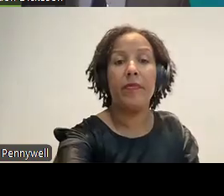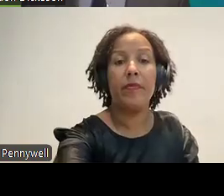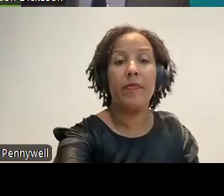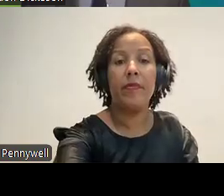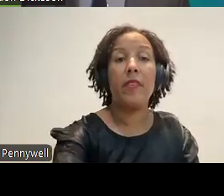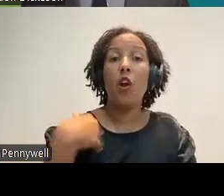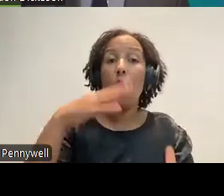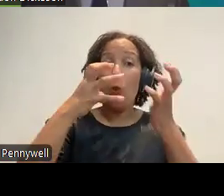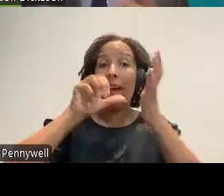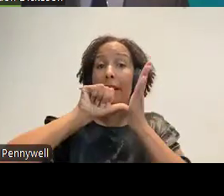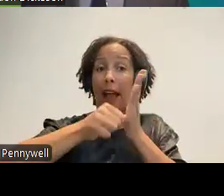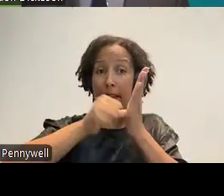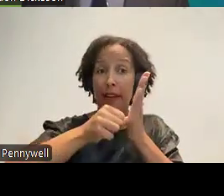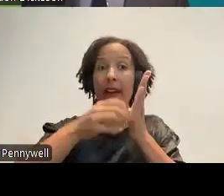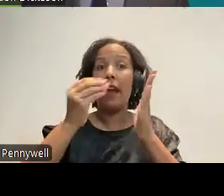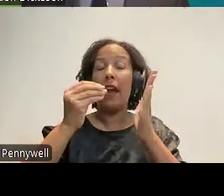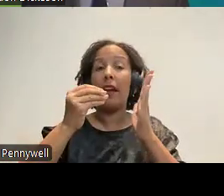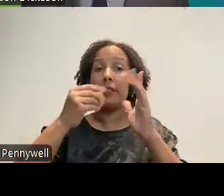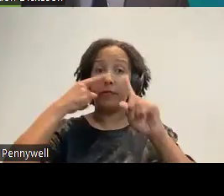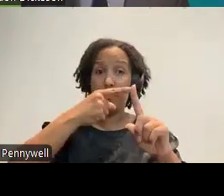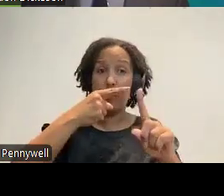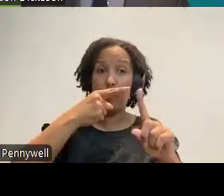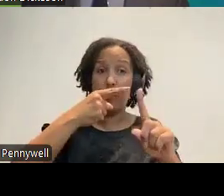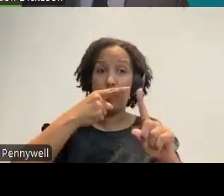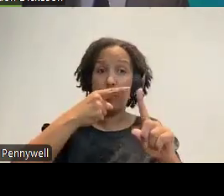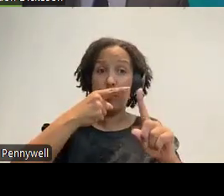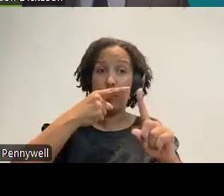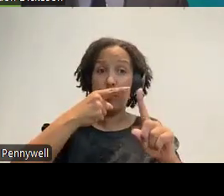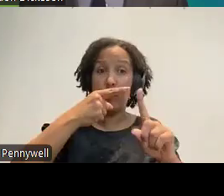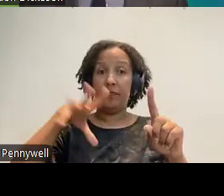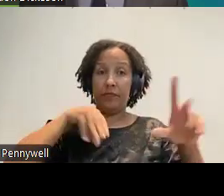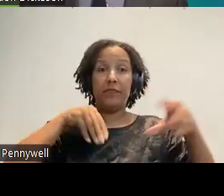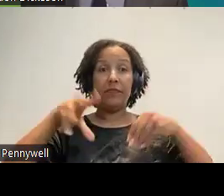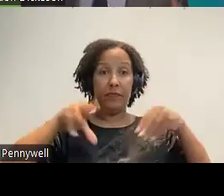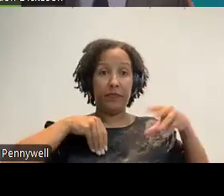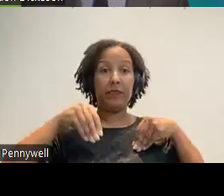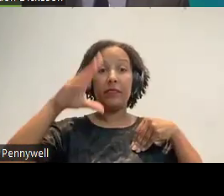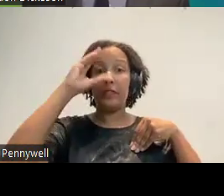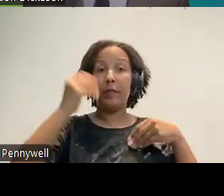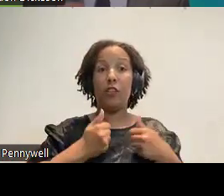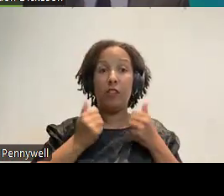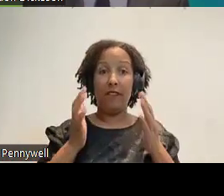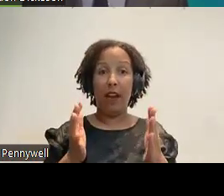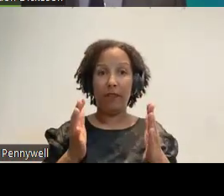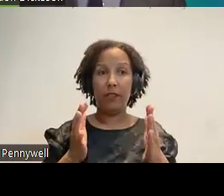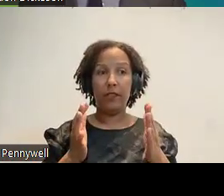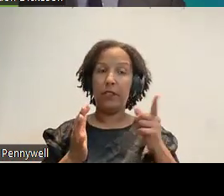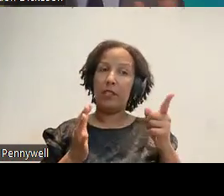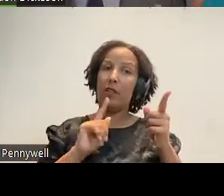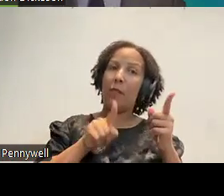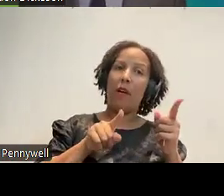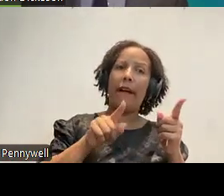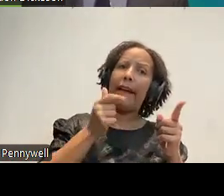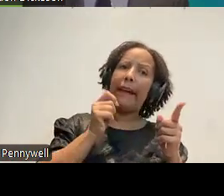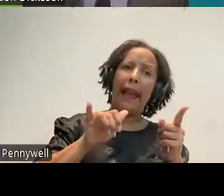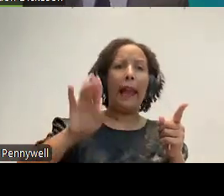that as we have taken in male survivors, many of them will start out reporting, either gay or bi or